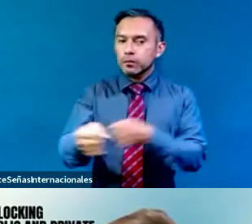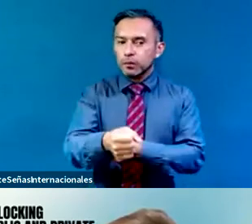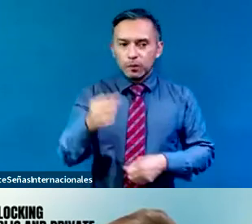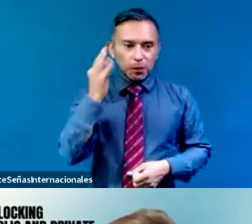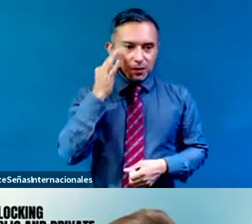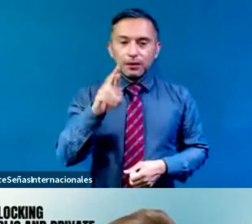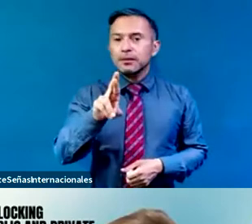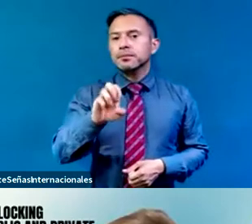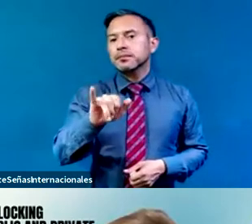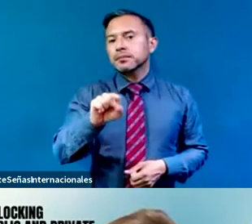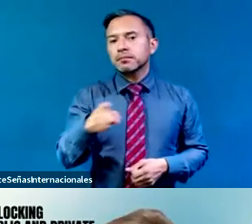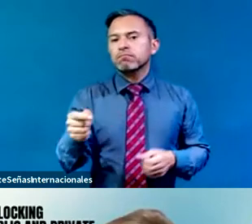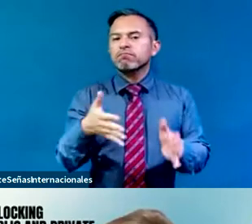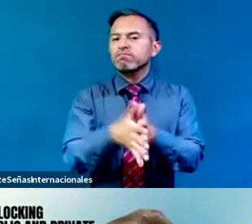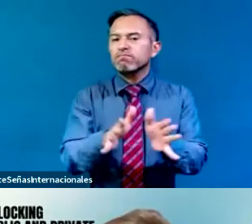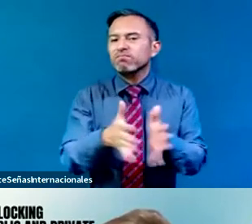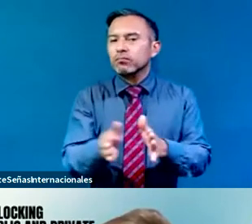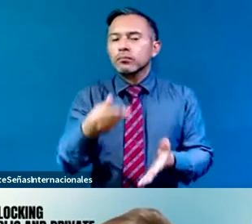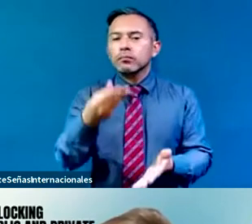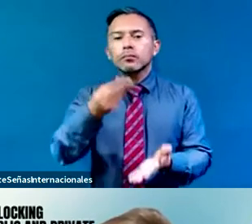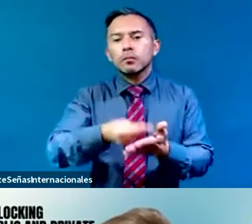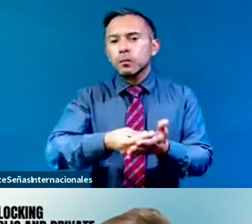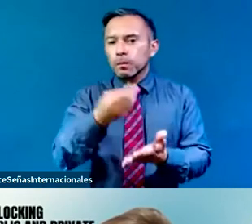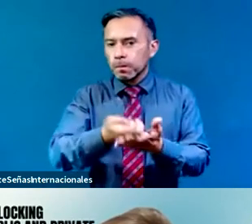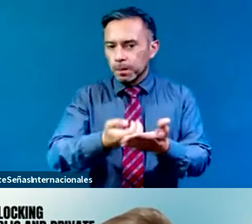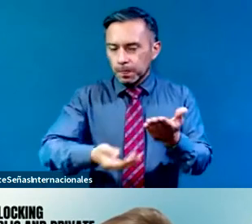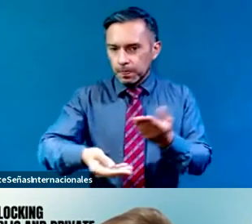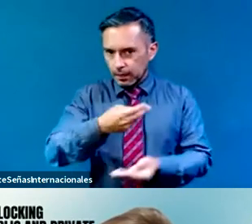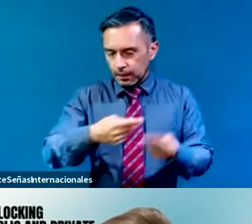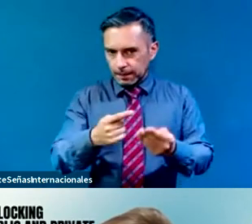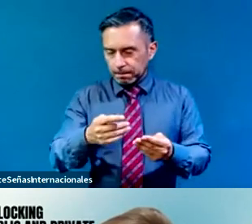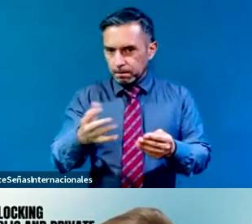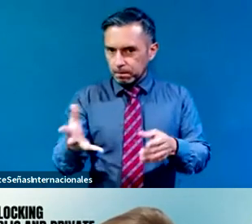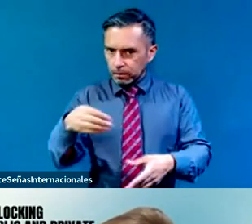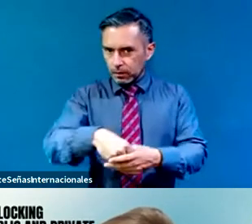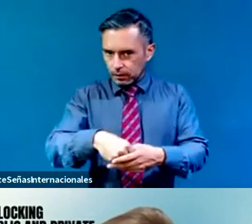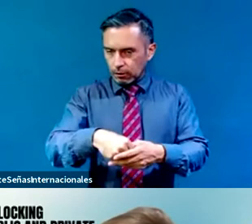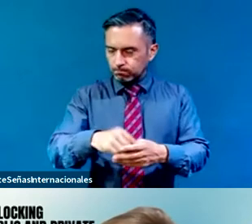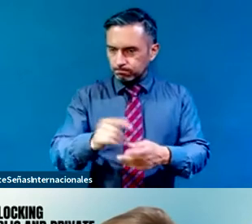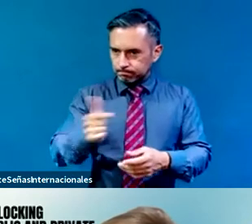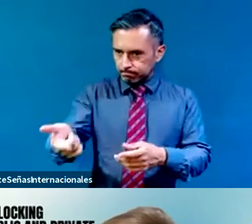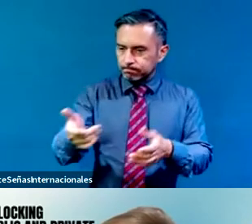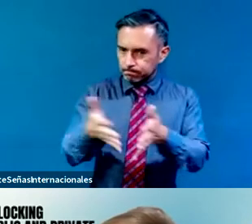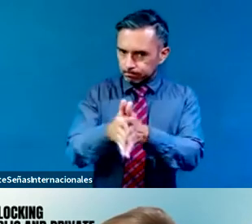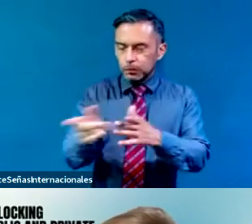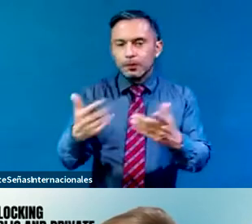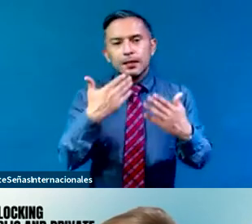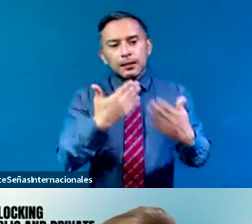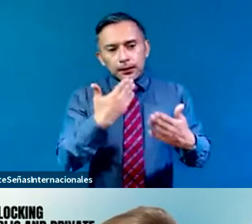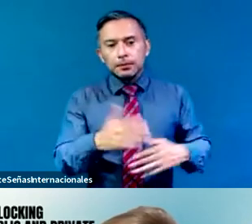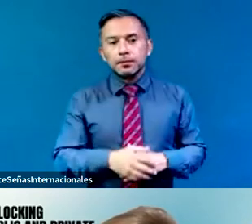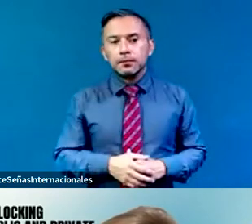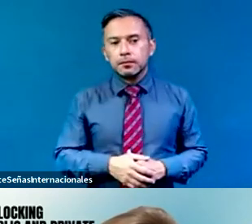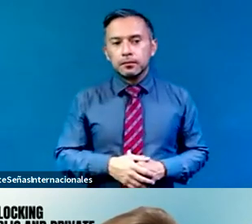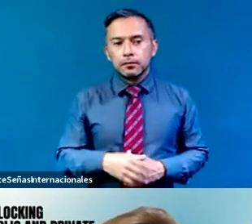You have the floor, Ms. Reyes. Thank you so much. I just wanted to acknowledge first my other co-convener of the Women's Working Group